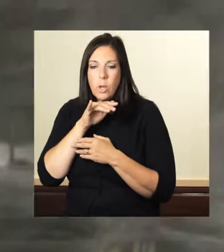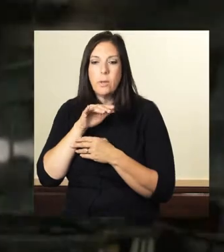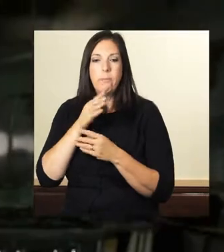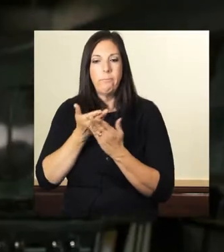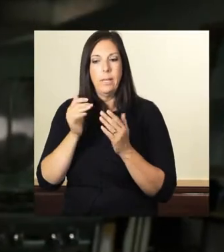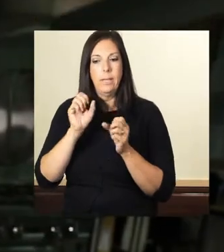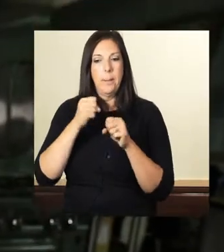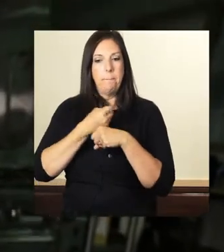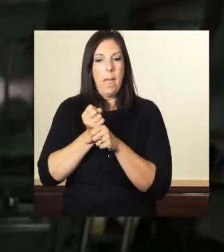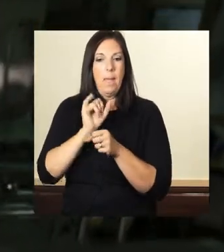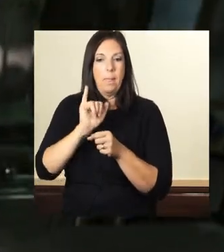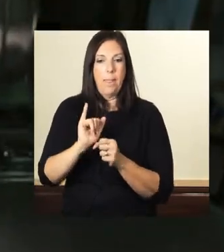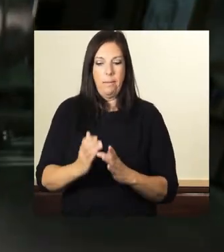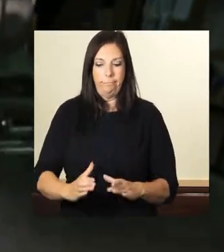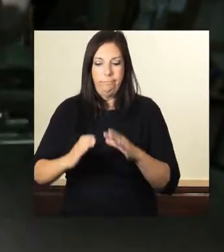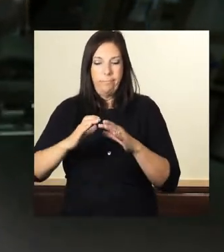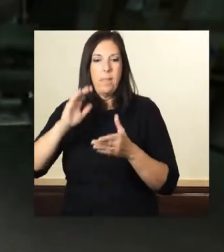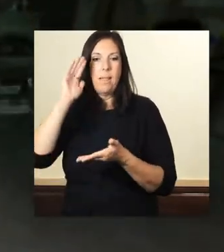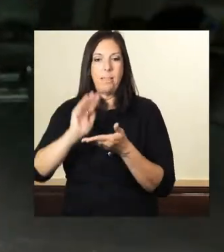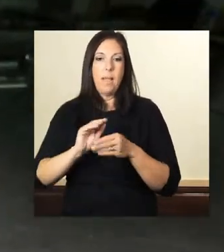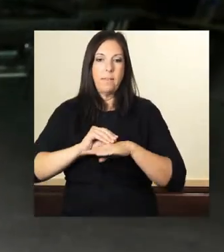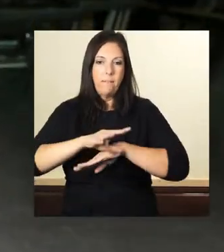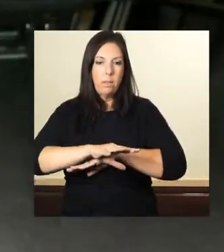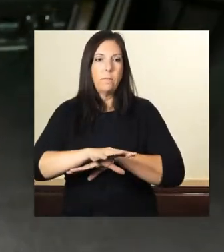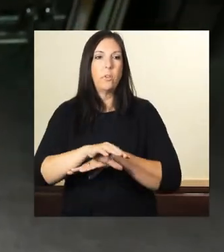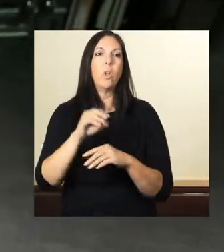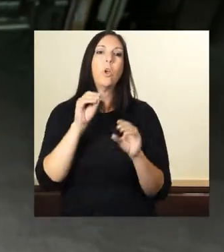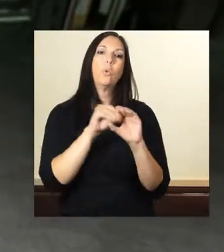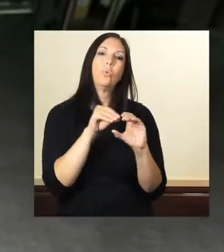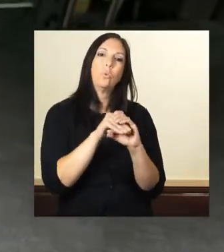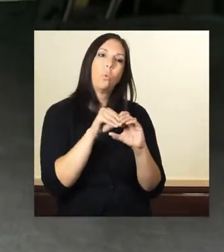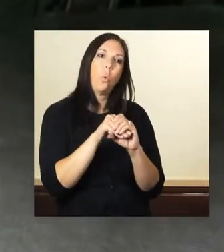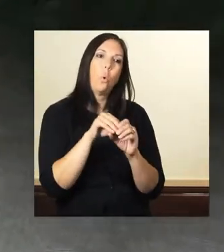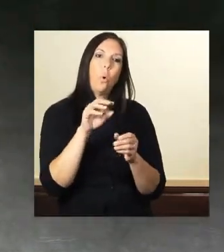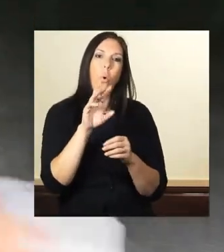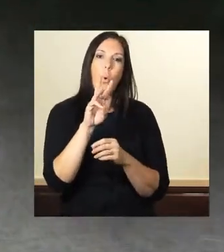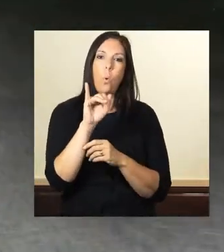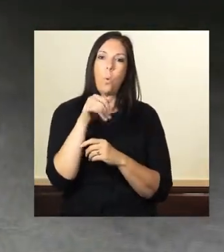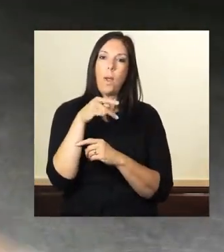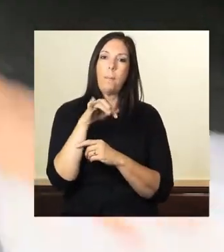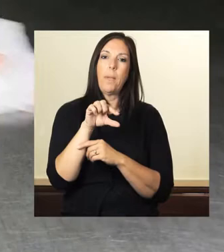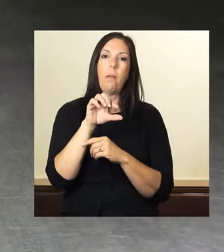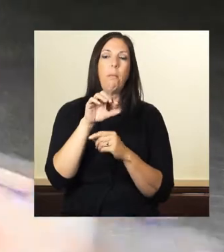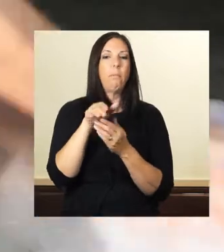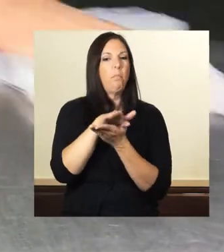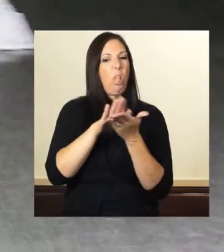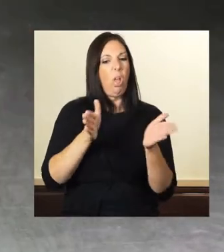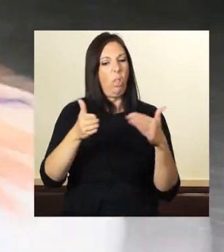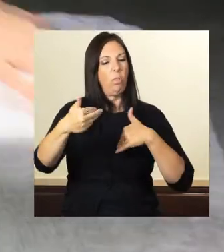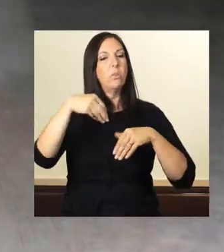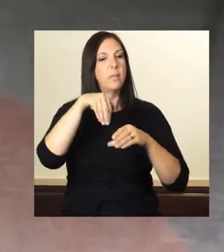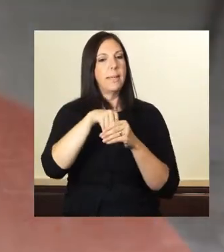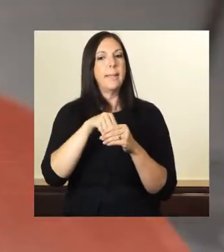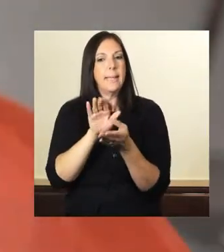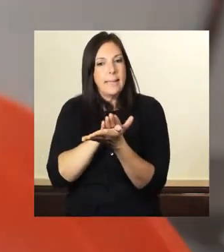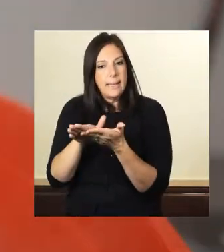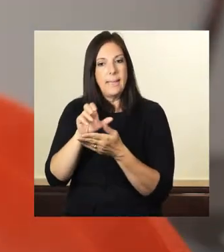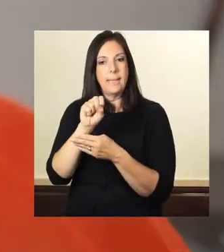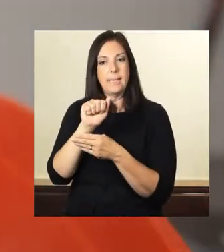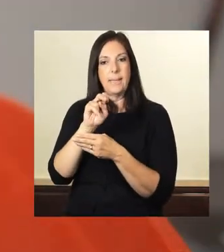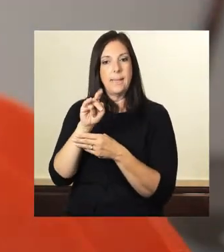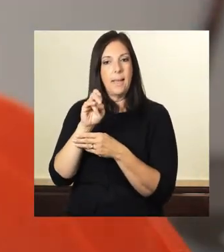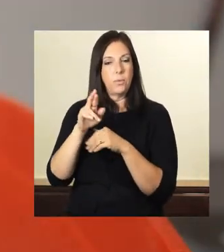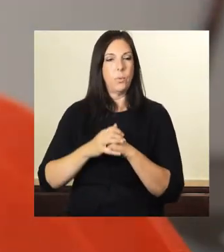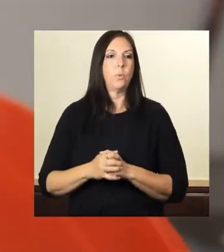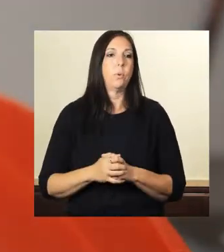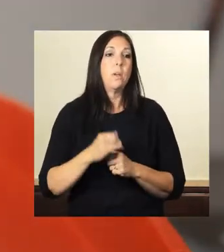grease, dirt, and food particles make the sanitizer less effective. Store wiping cloths in